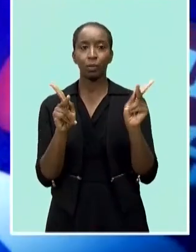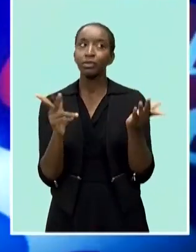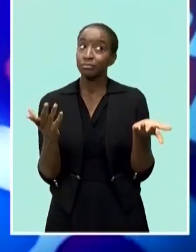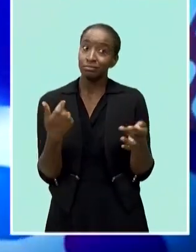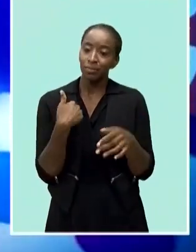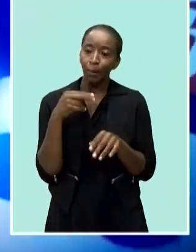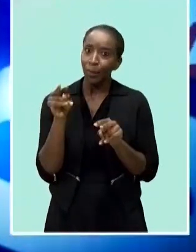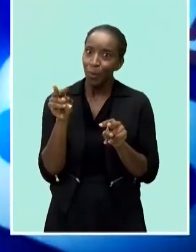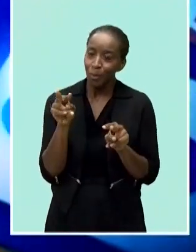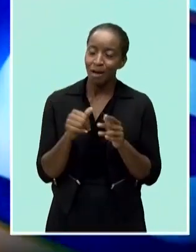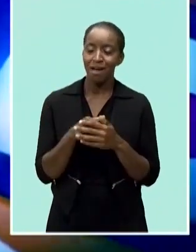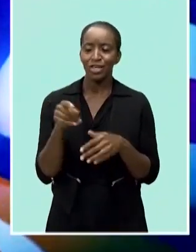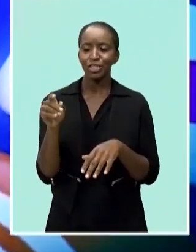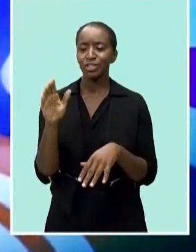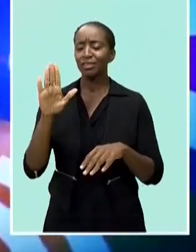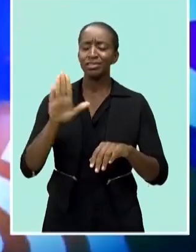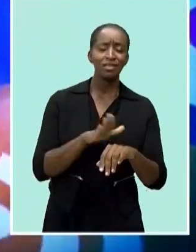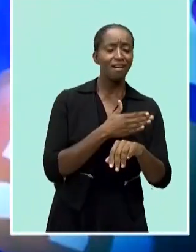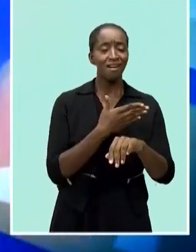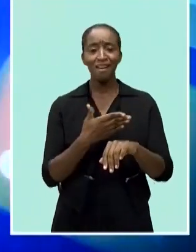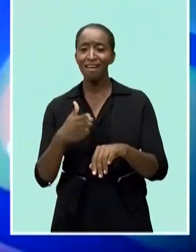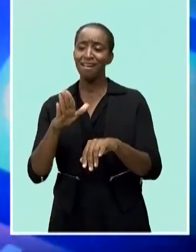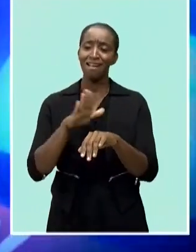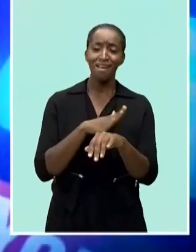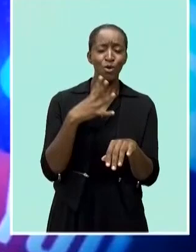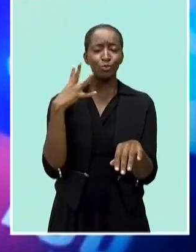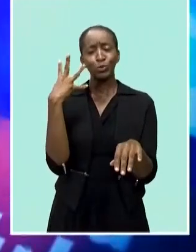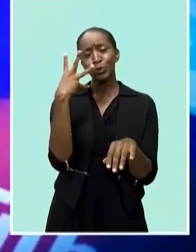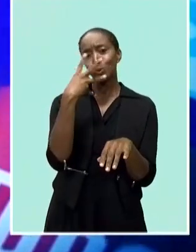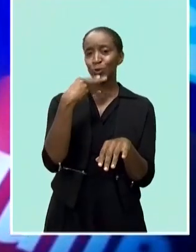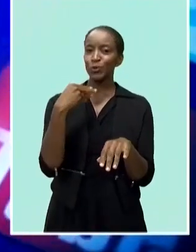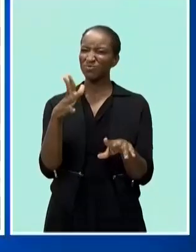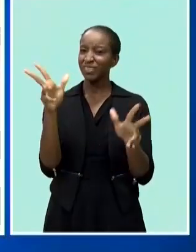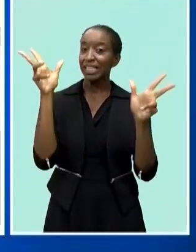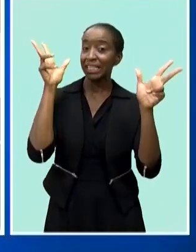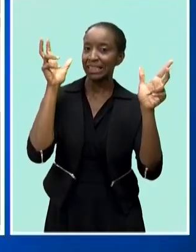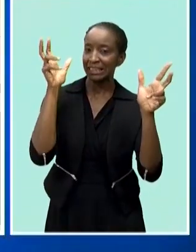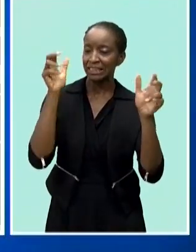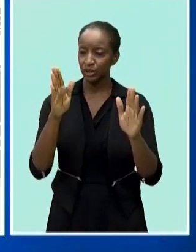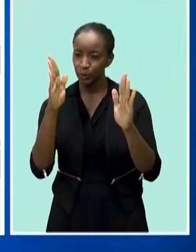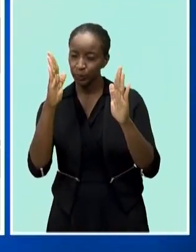been absolutely blown away by Kane's unbelievable vocals. Take a listen.